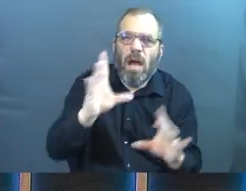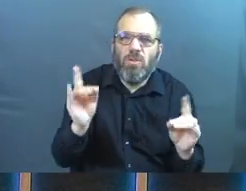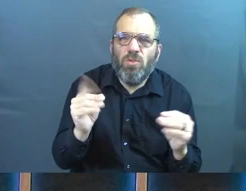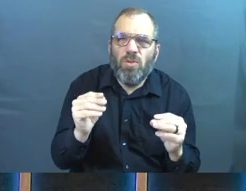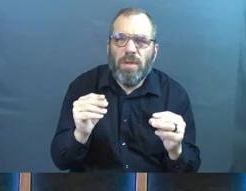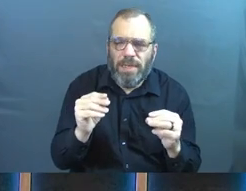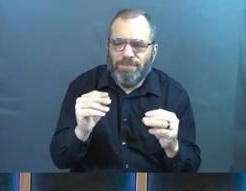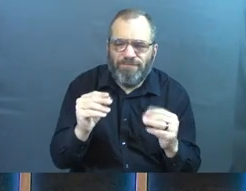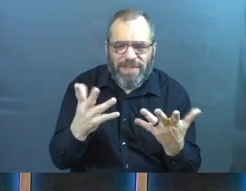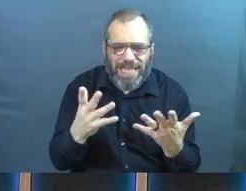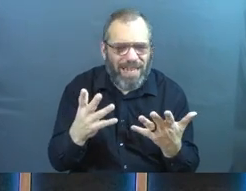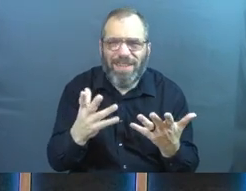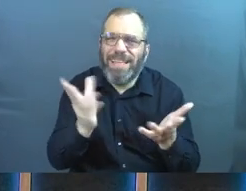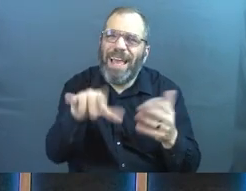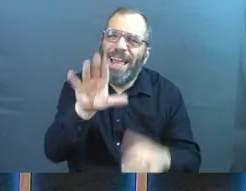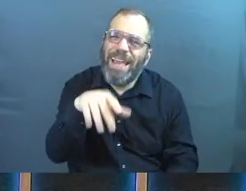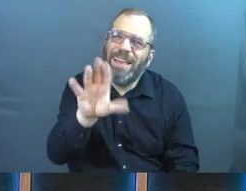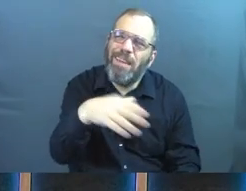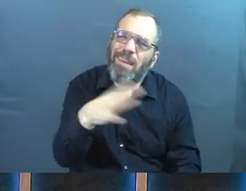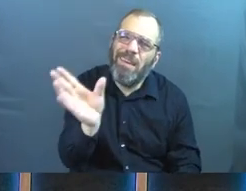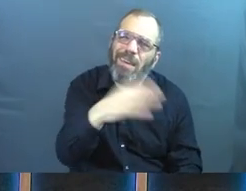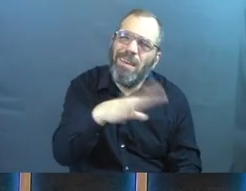He's setting us up and just saying, hey,